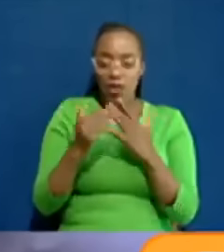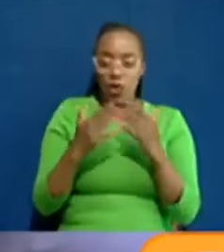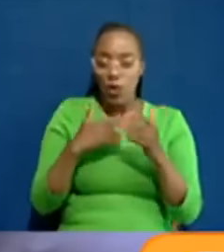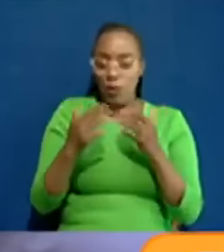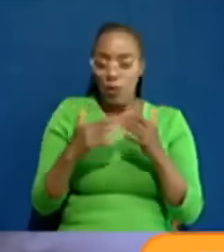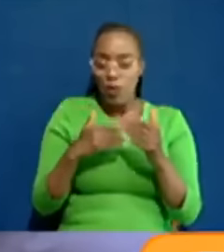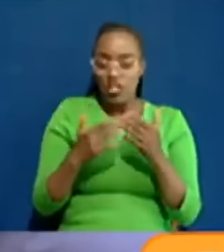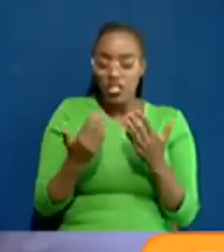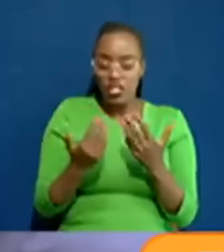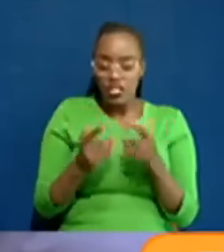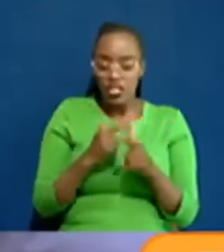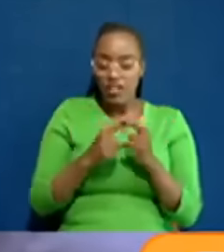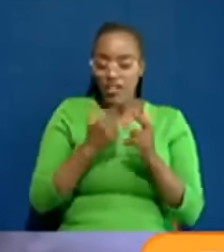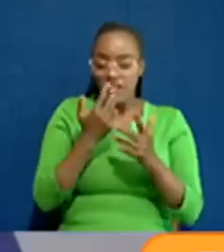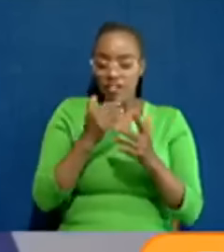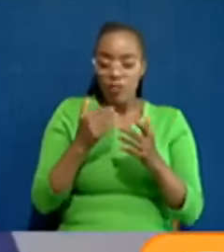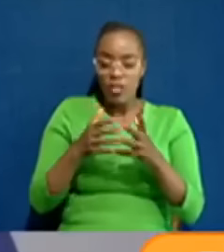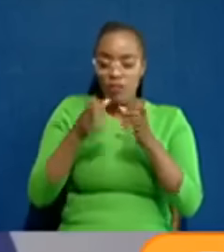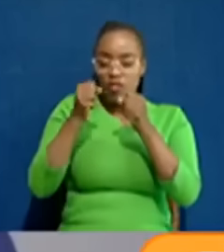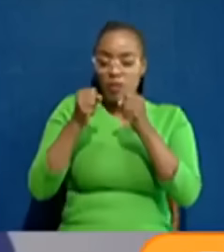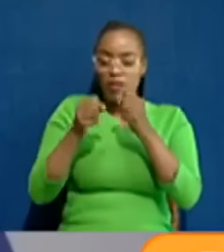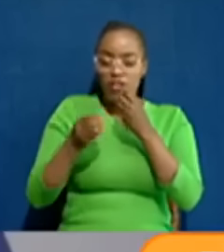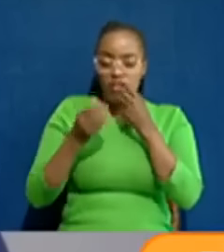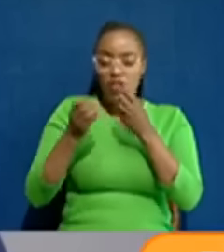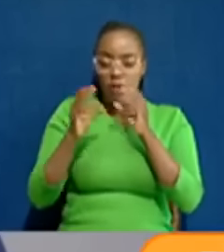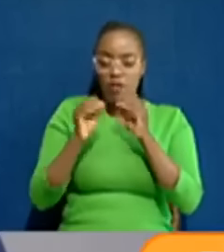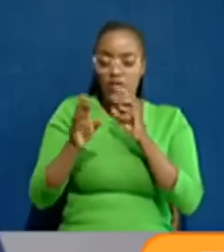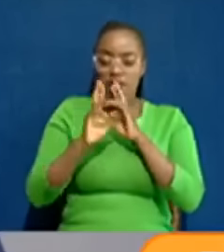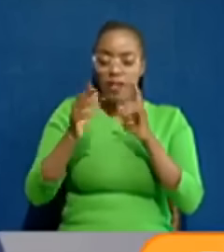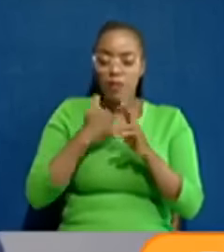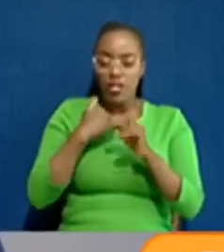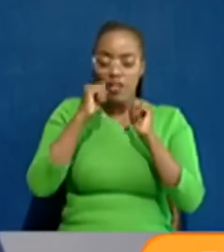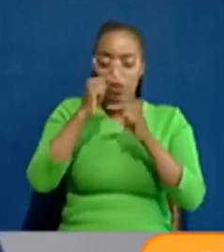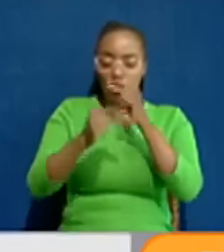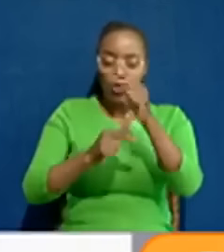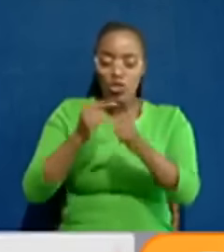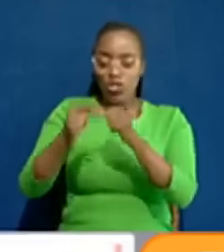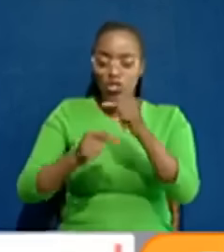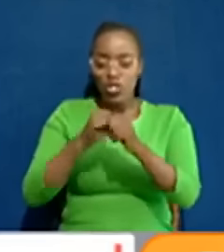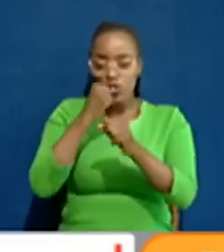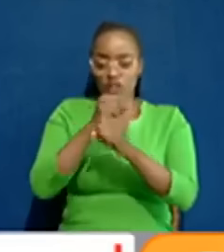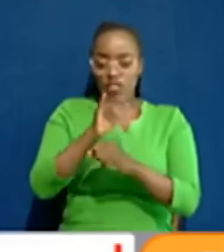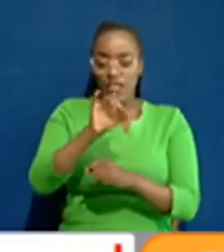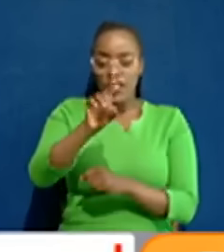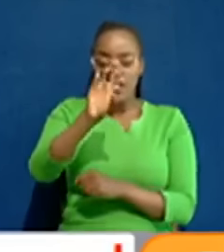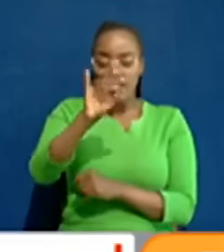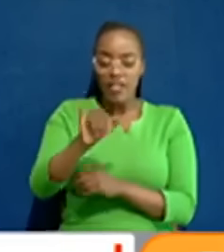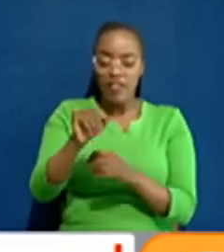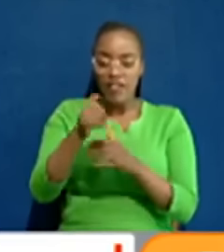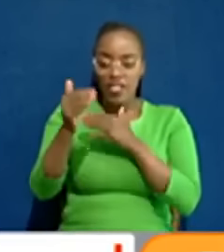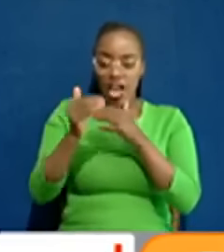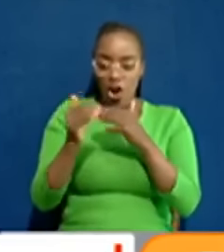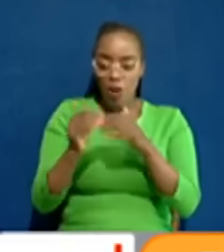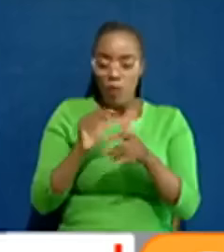deserved to be held incommunicado. Kuna hiyo report tunaishughulikia. DCI anafuatilia kwa karibu sana.